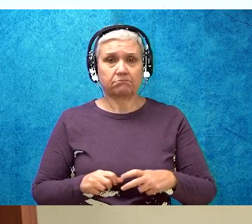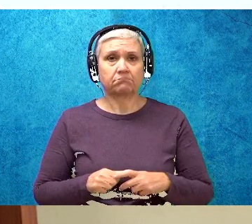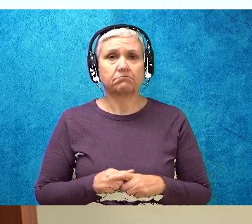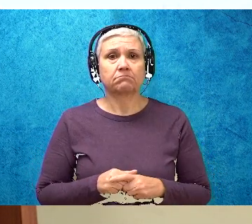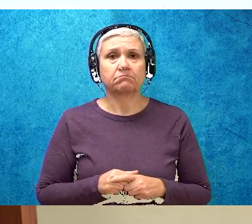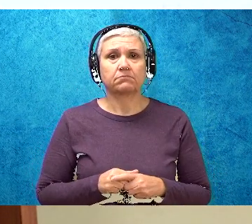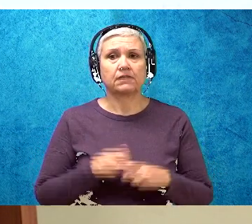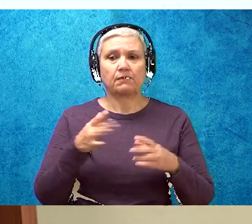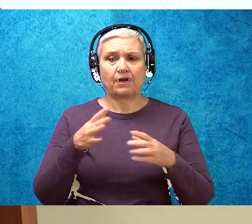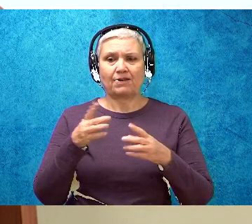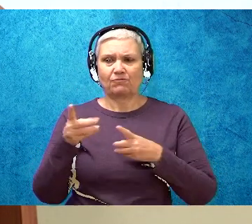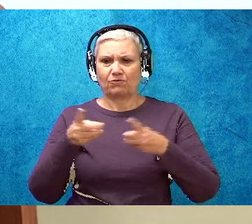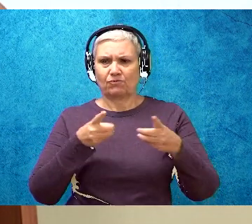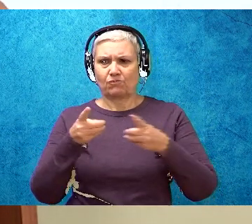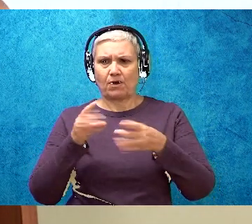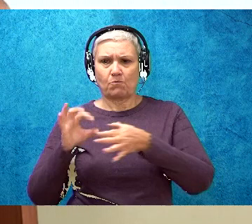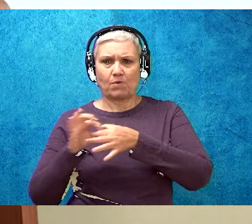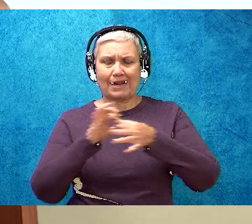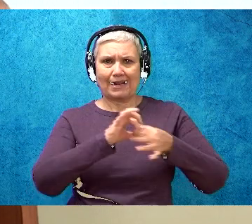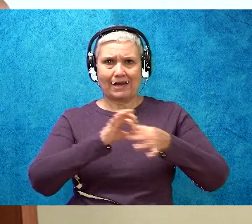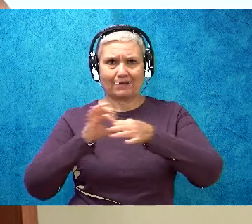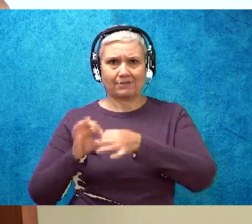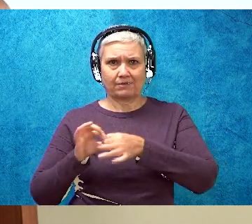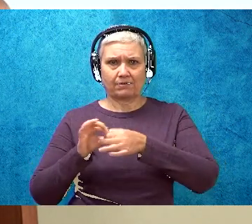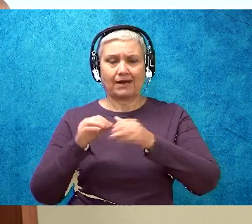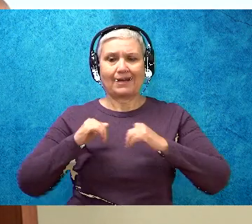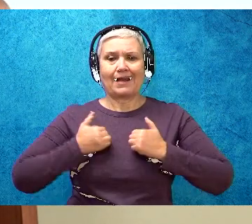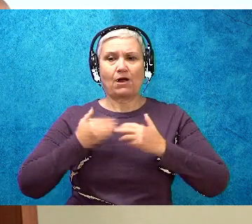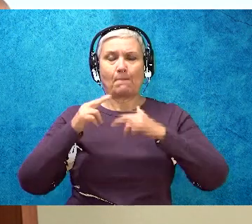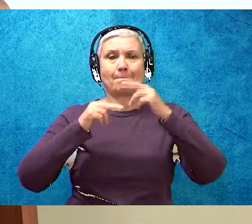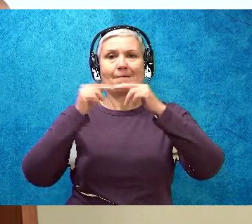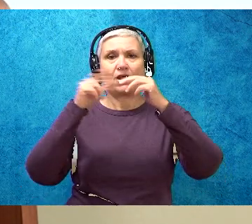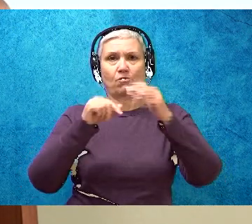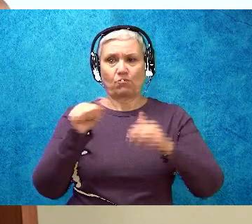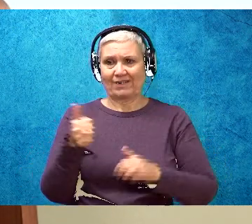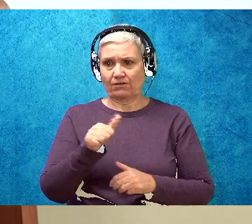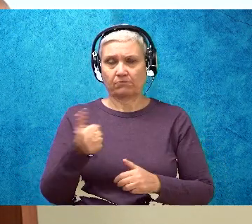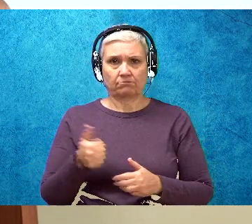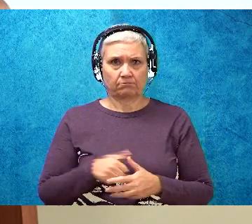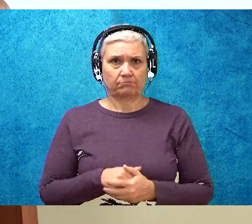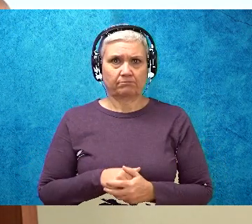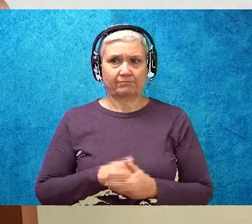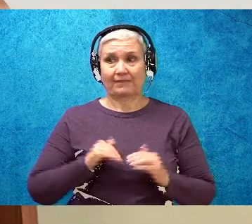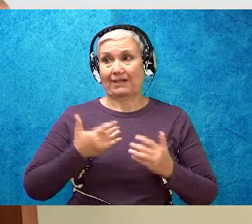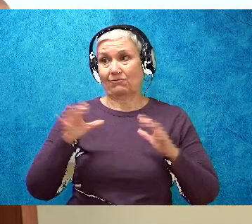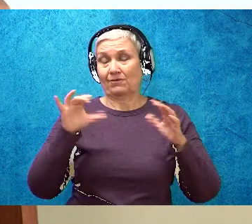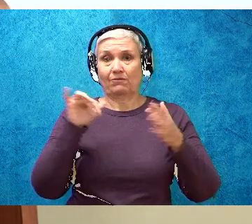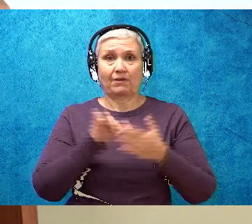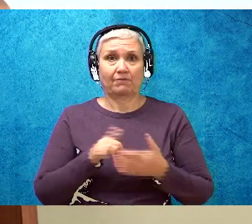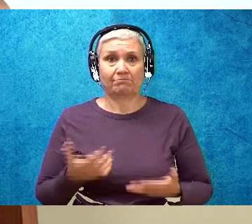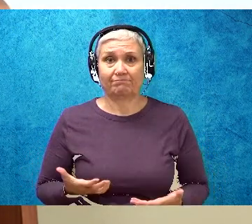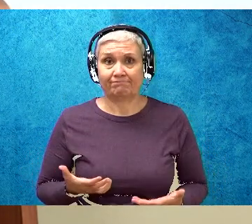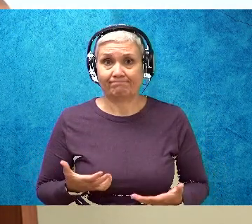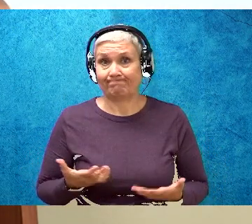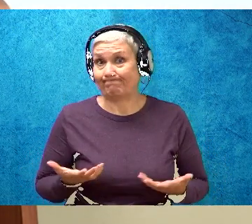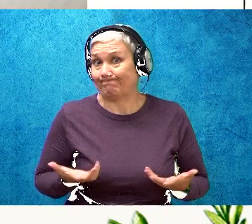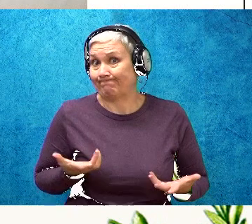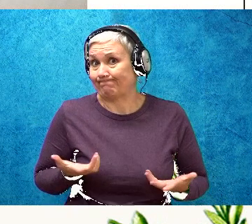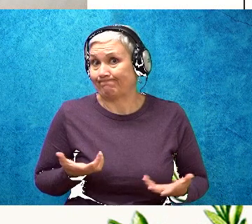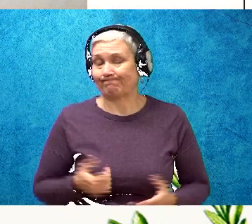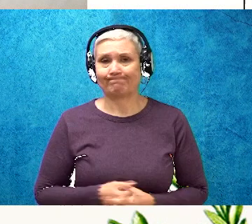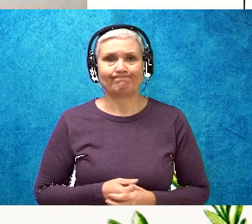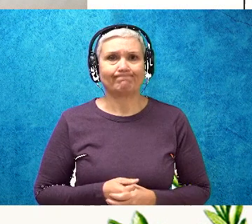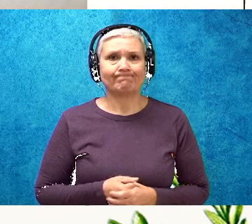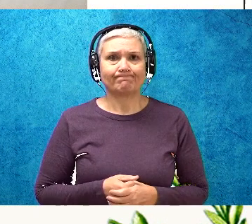describe the relationship and how they build on one another. So how do we do that? So what